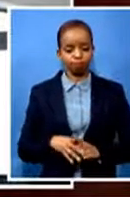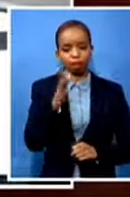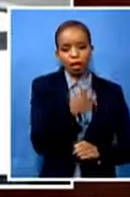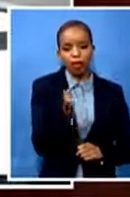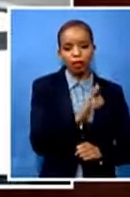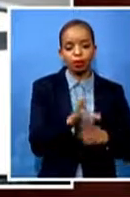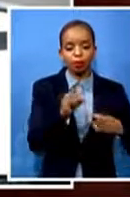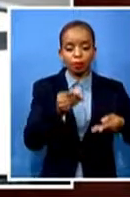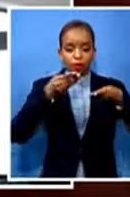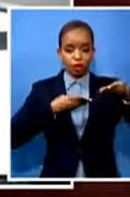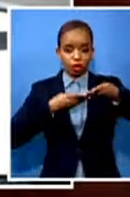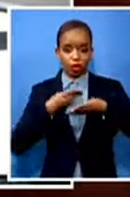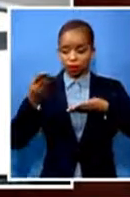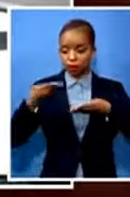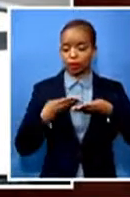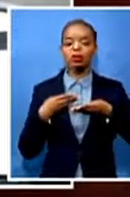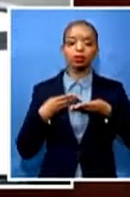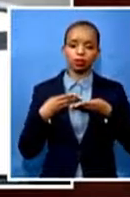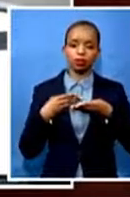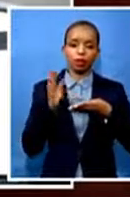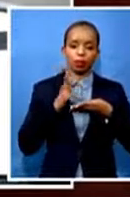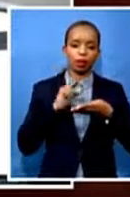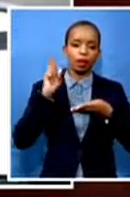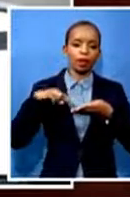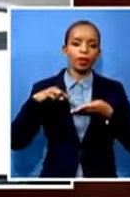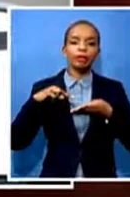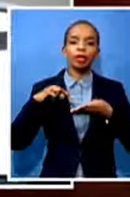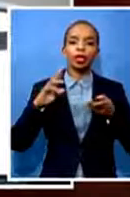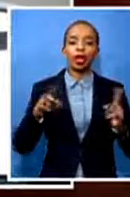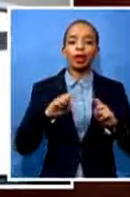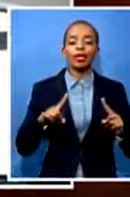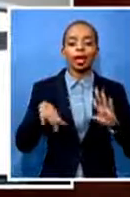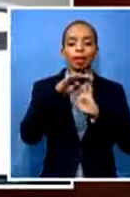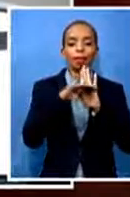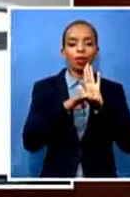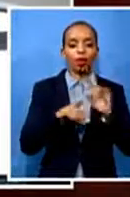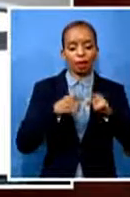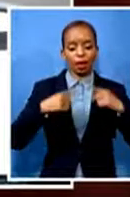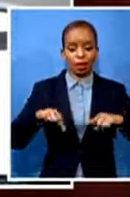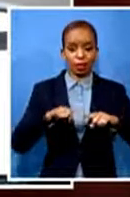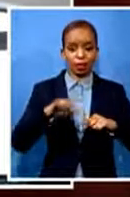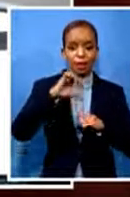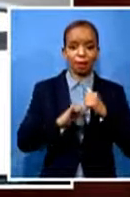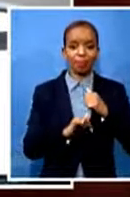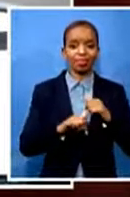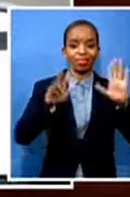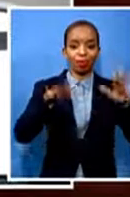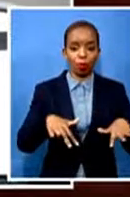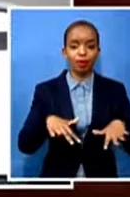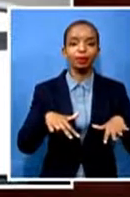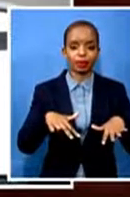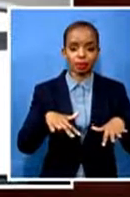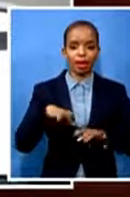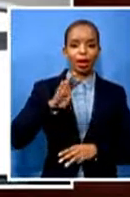program, in August, the board will basically be looking into all the submissions that have come in,